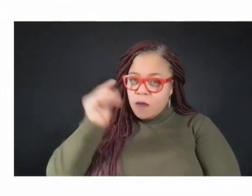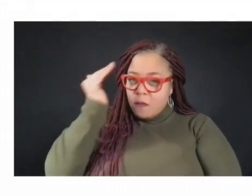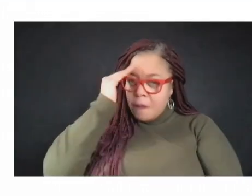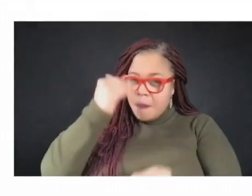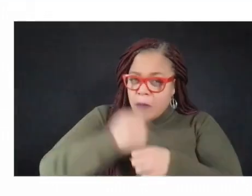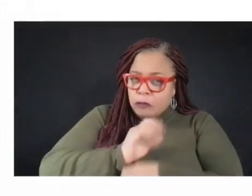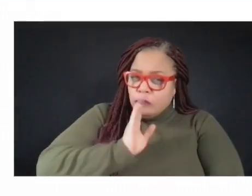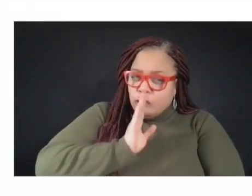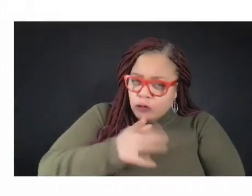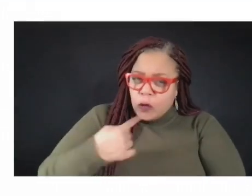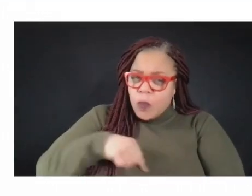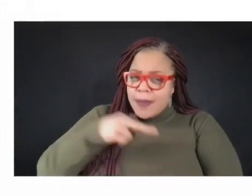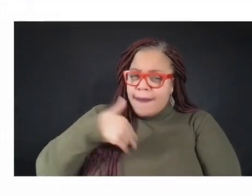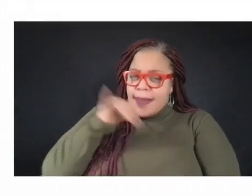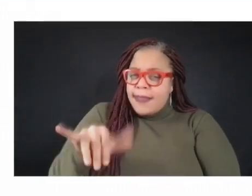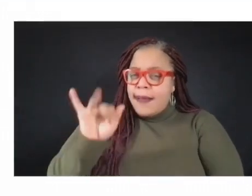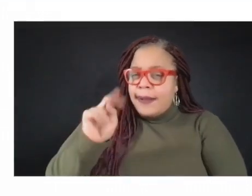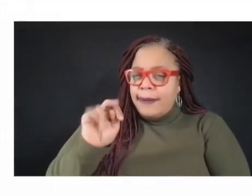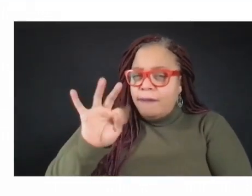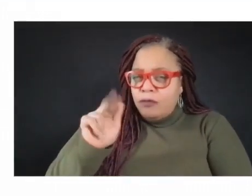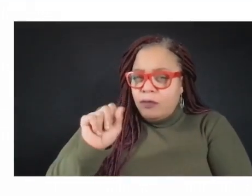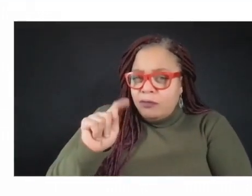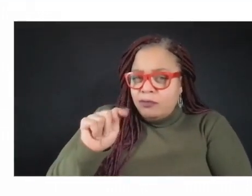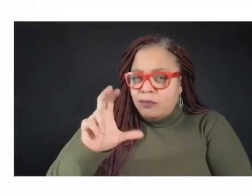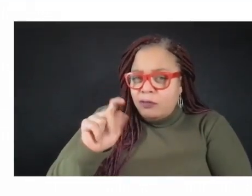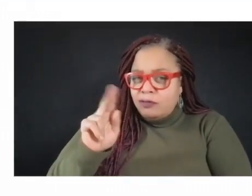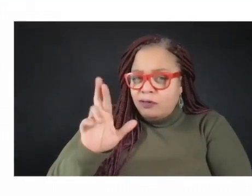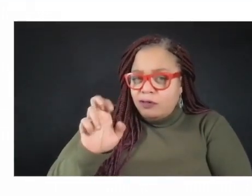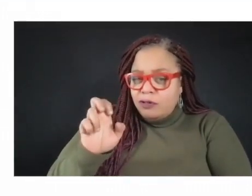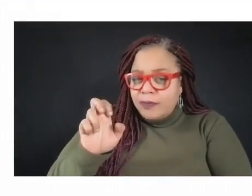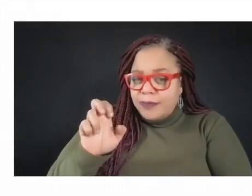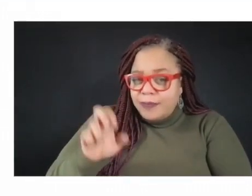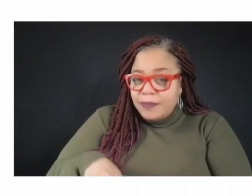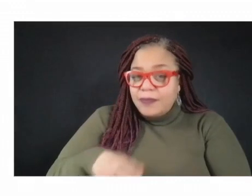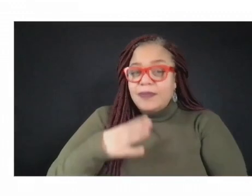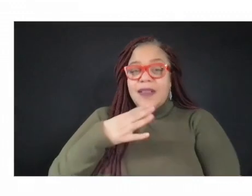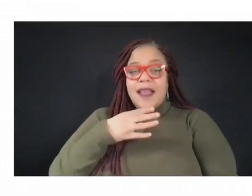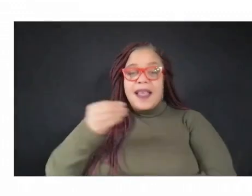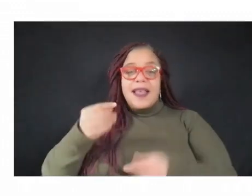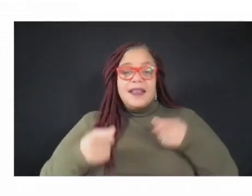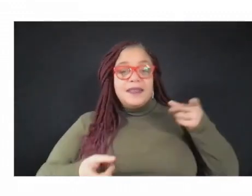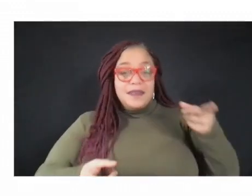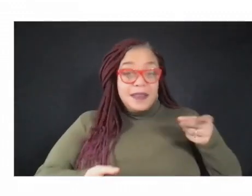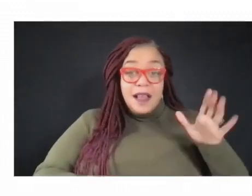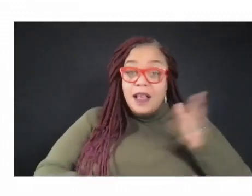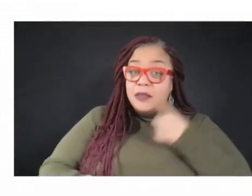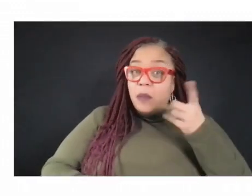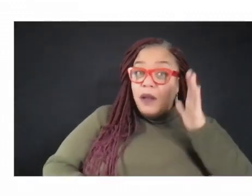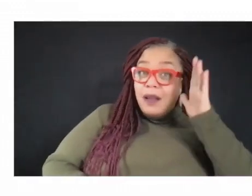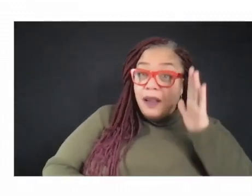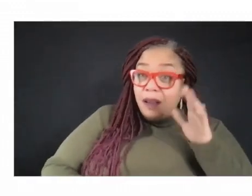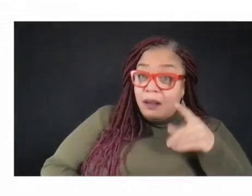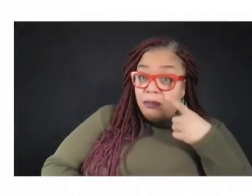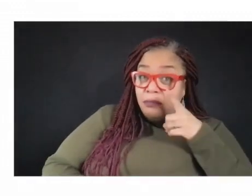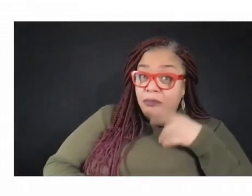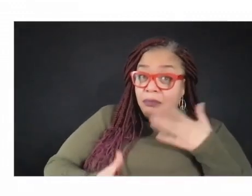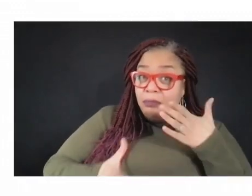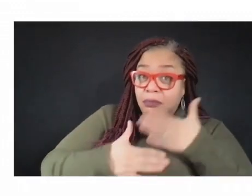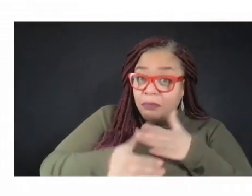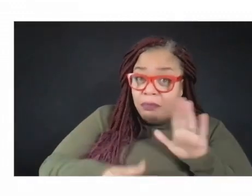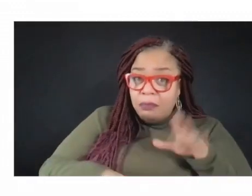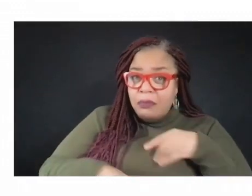And Sarah, if I could just point out too, is the sticky where more experts needed in written, visual, and